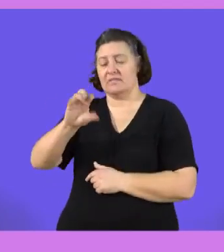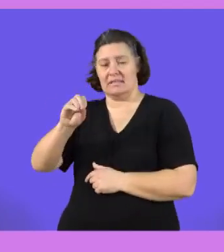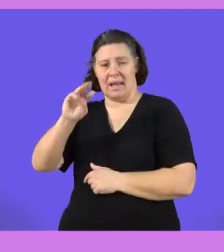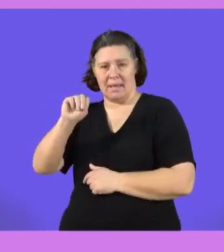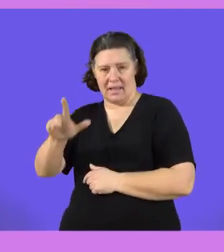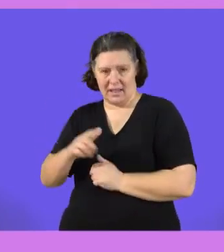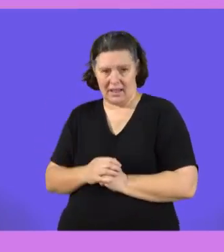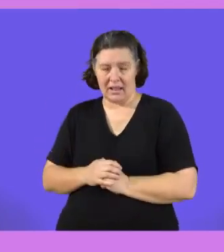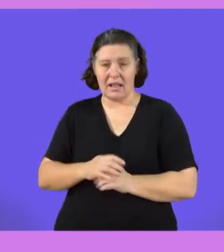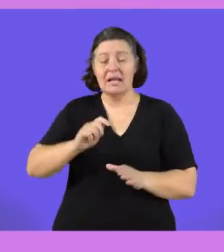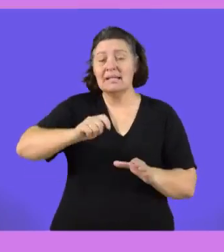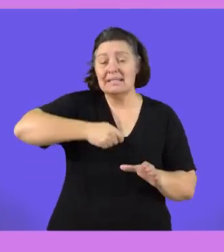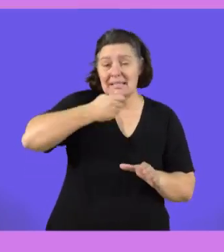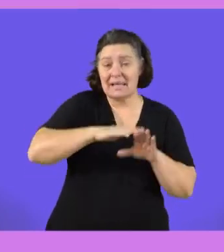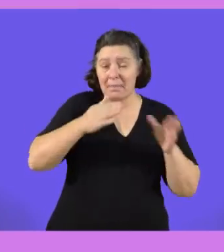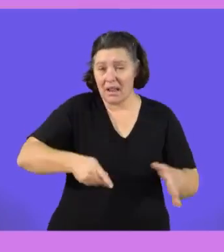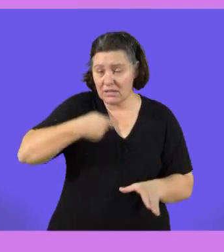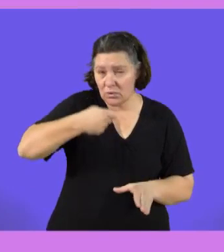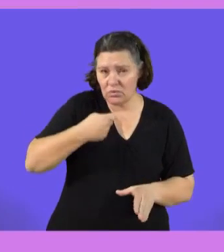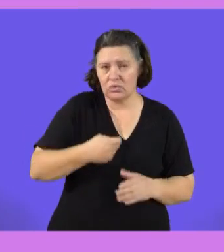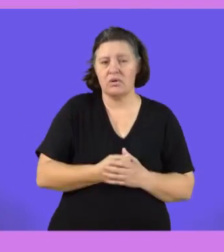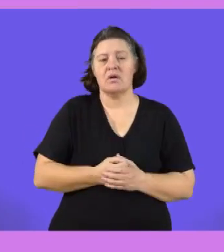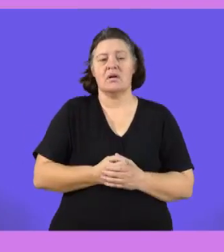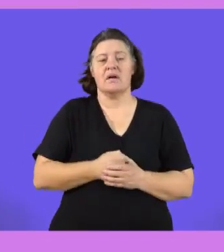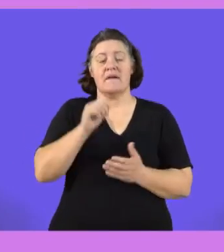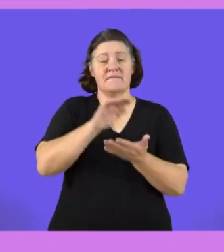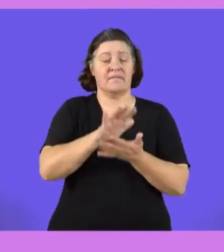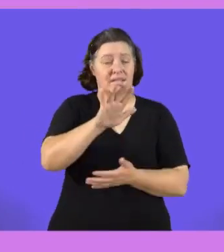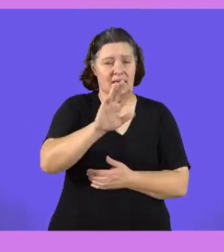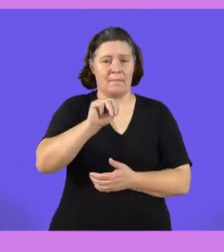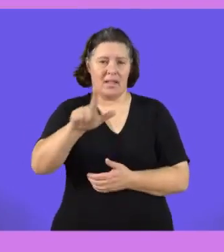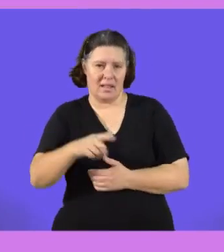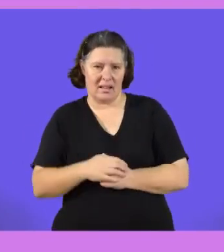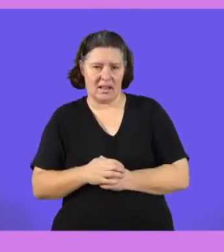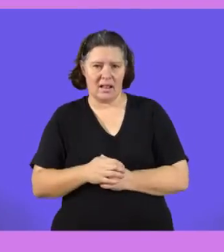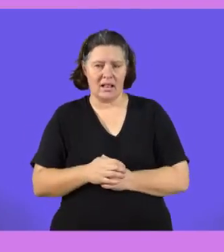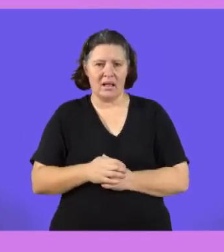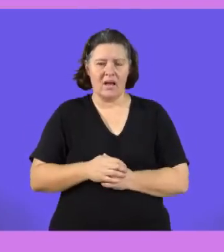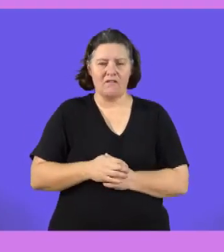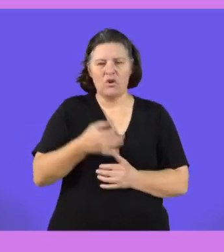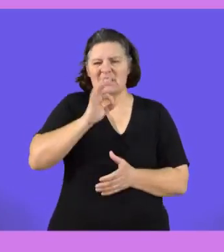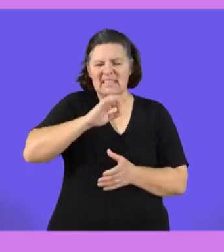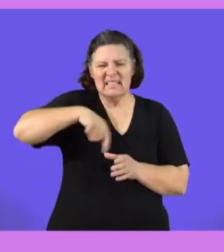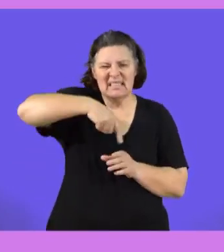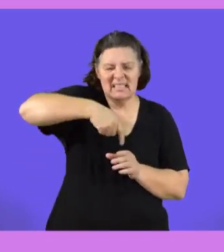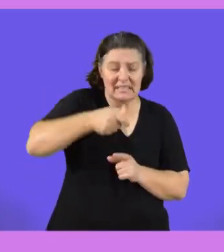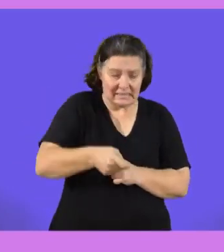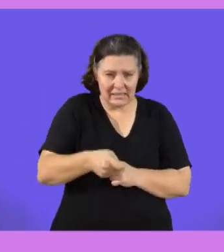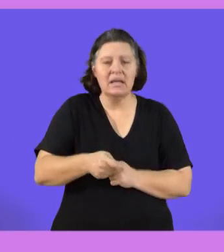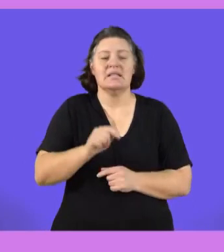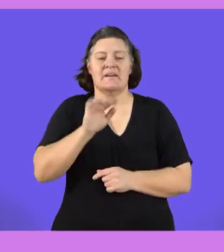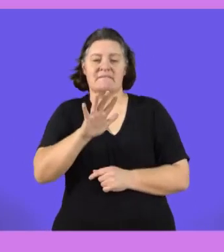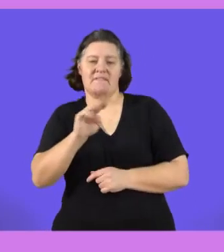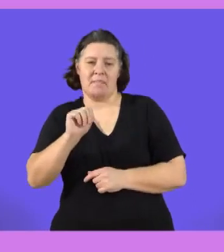milliliters. 1 tablespoon, 15 milliliters. And then we say that 1 teaspoon equals 5 milliliters.